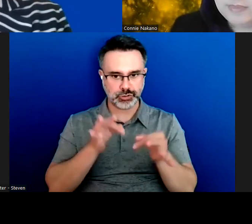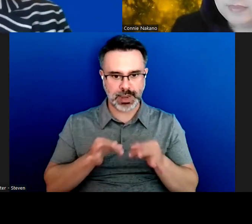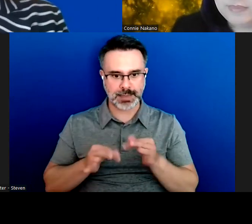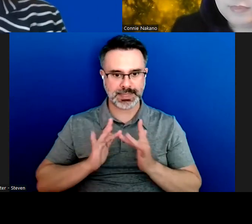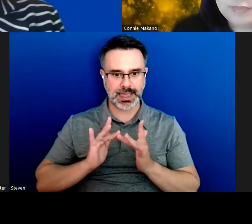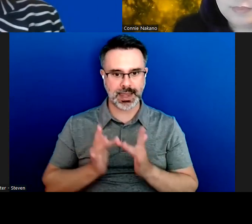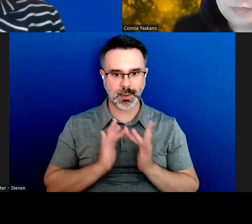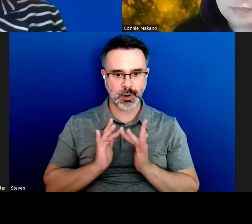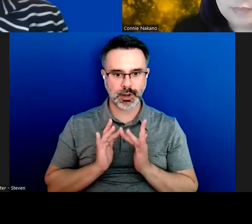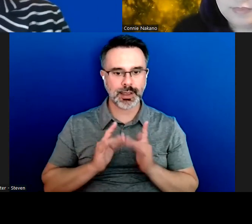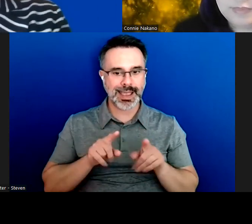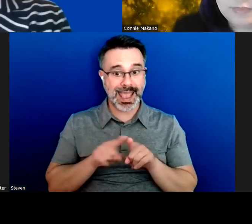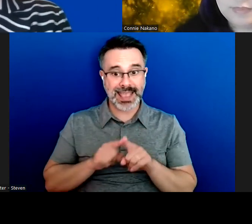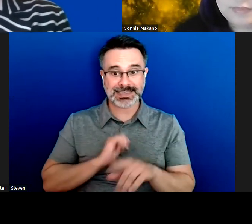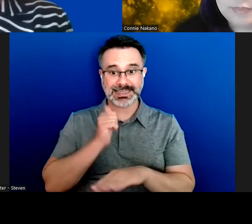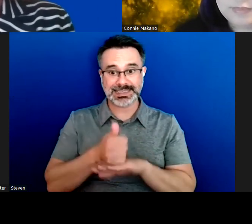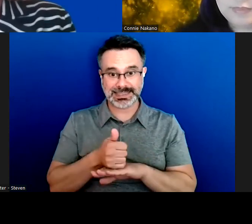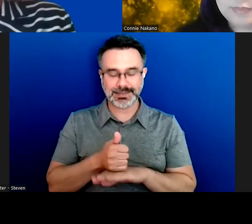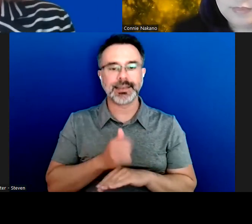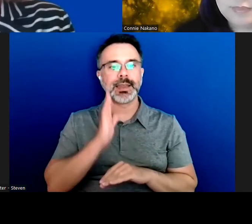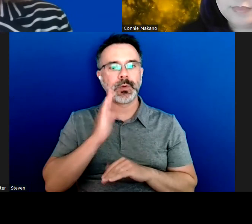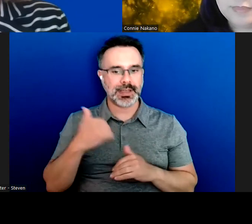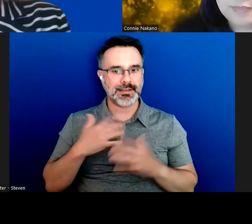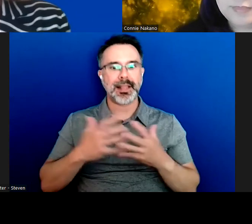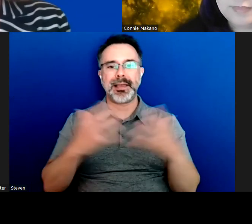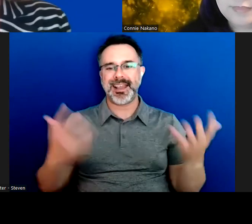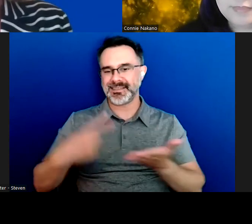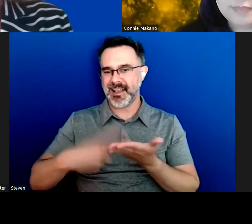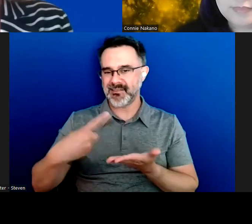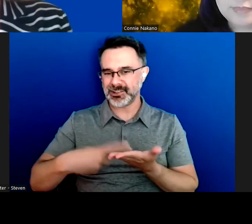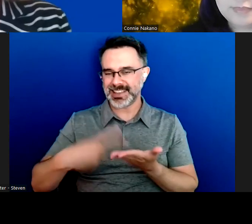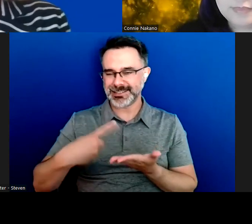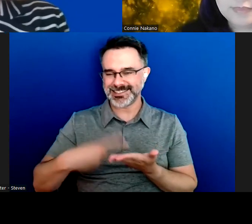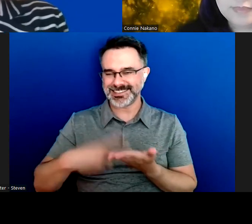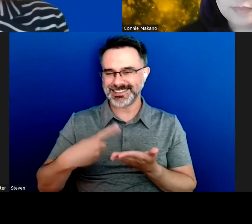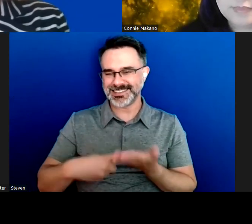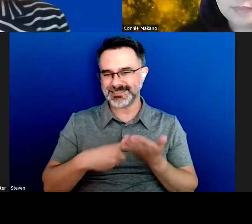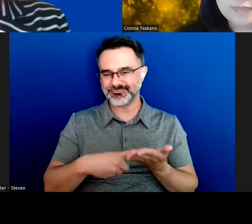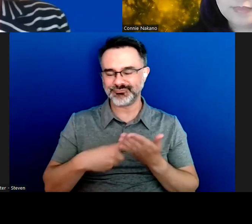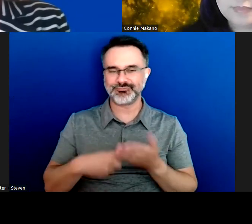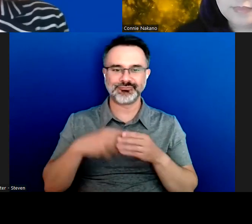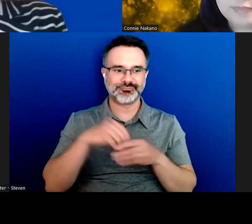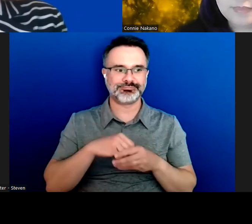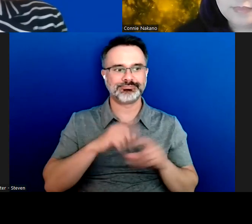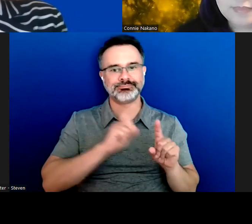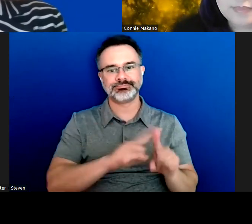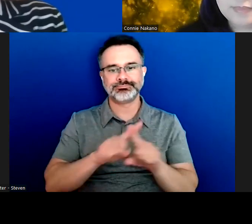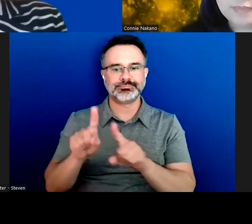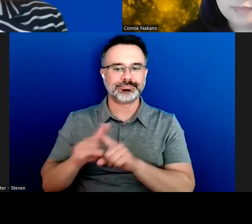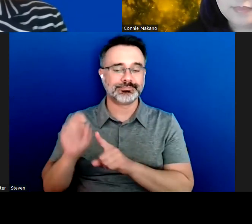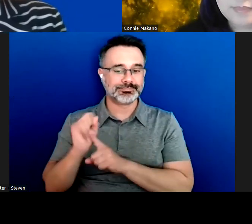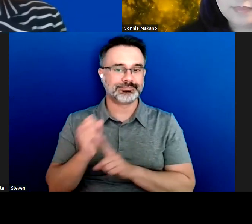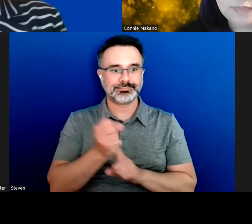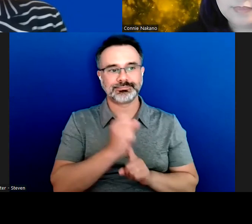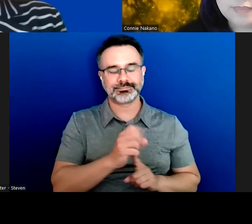network as it exists, and we will have lots and lots of conversations in many settings to talk about